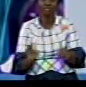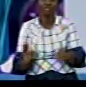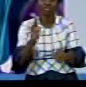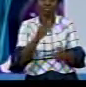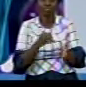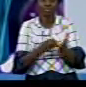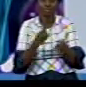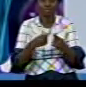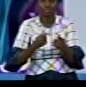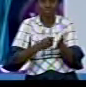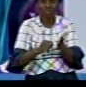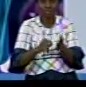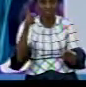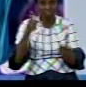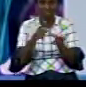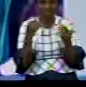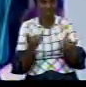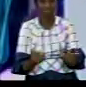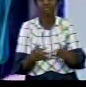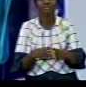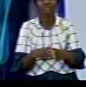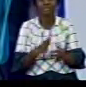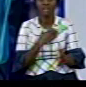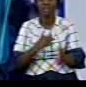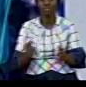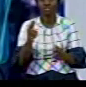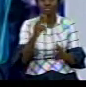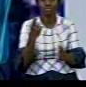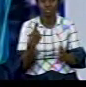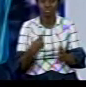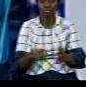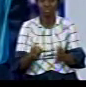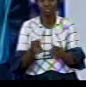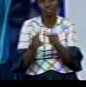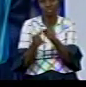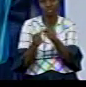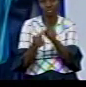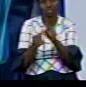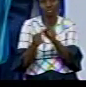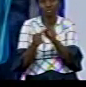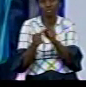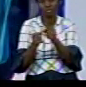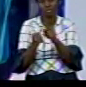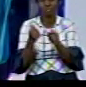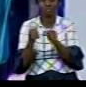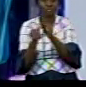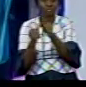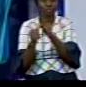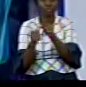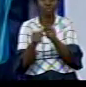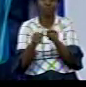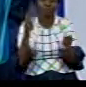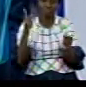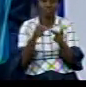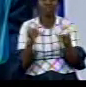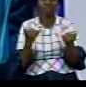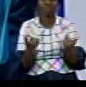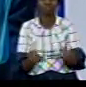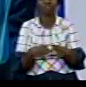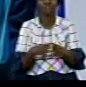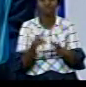write perfectly and release the thumb perfectly my song is working perfectly can you write or